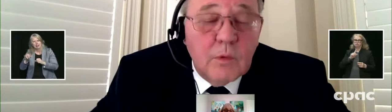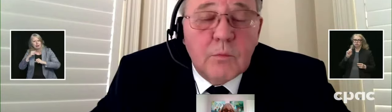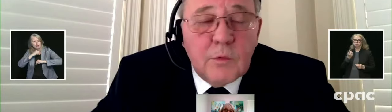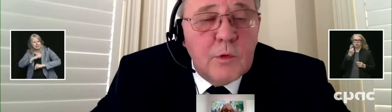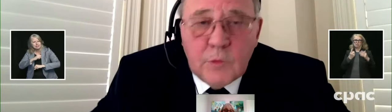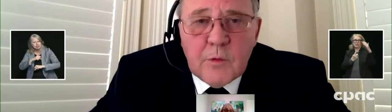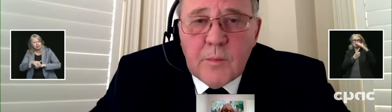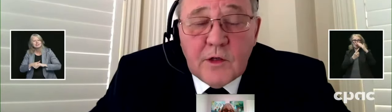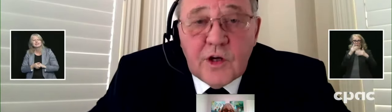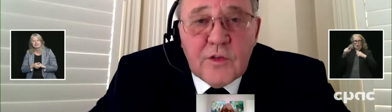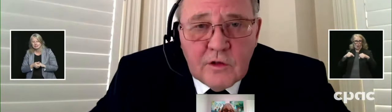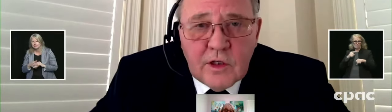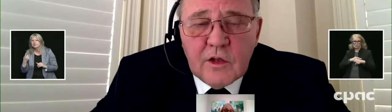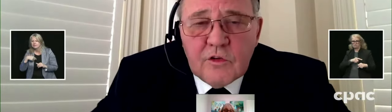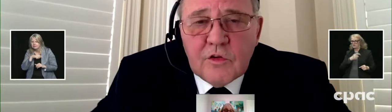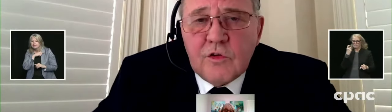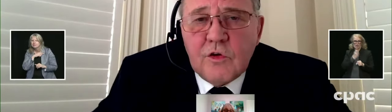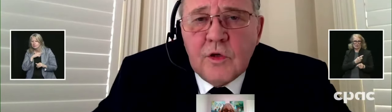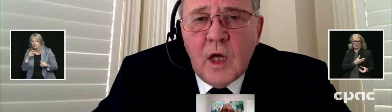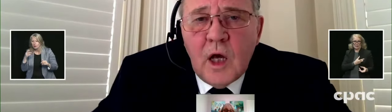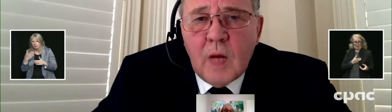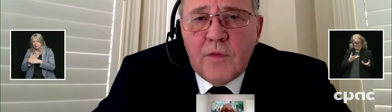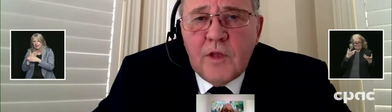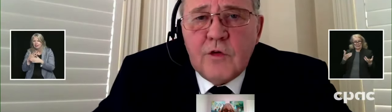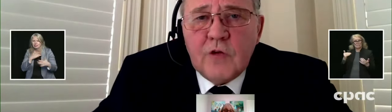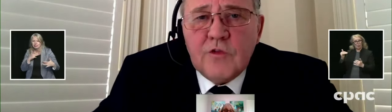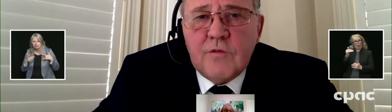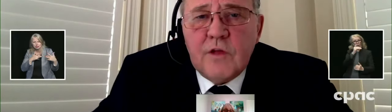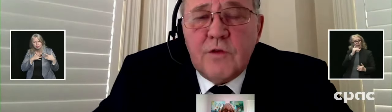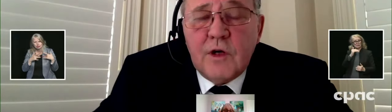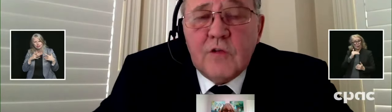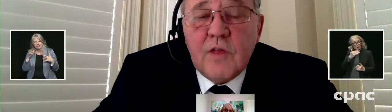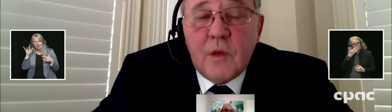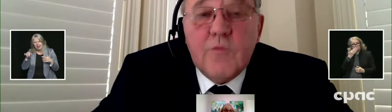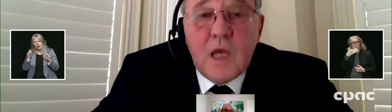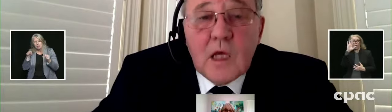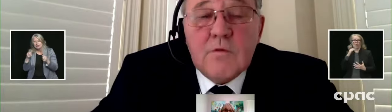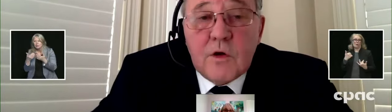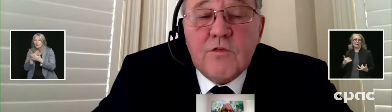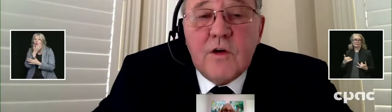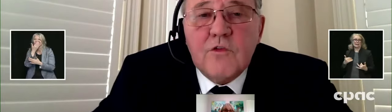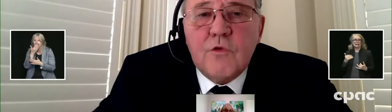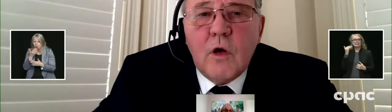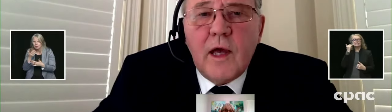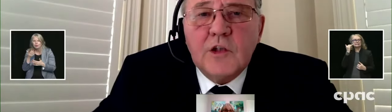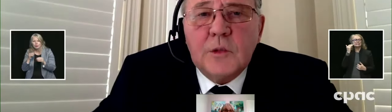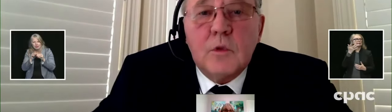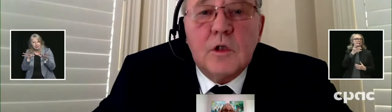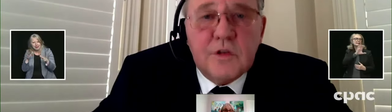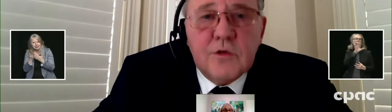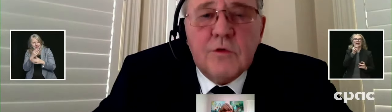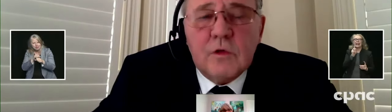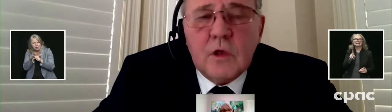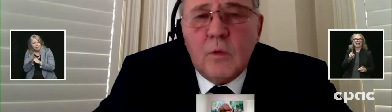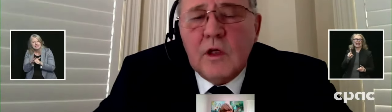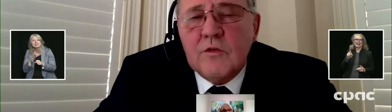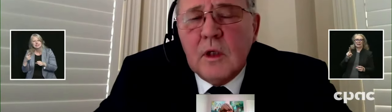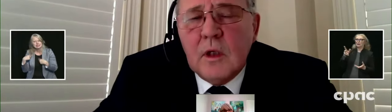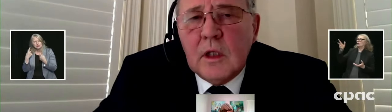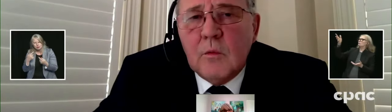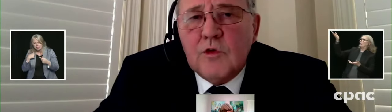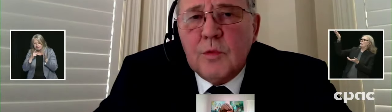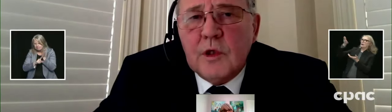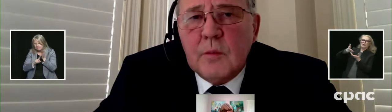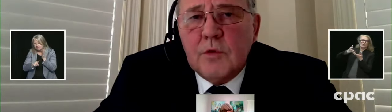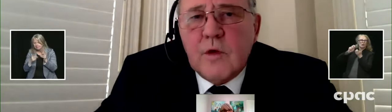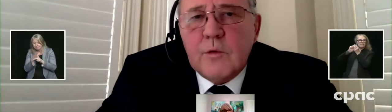because we share the Canadians' concern about the introduction of these variants. I think we've taken very, very strong action. We'll continue to look at ways